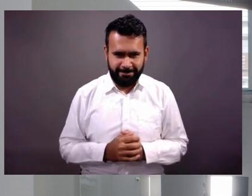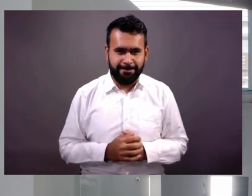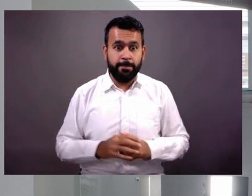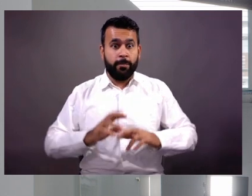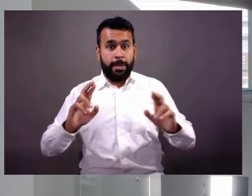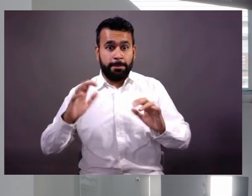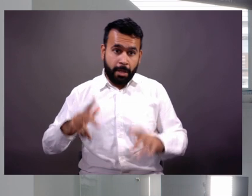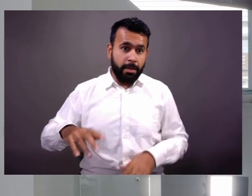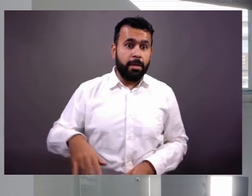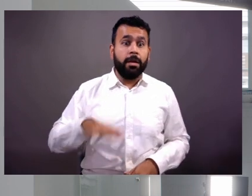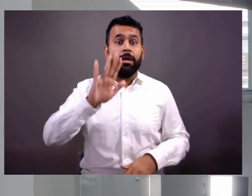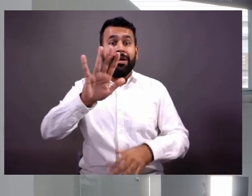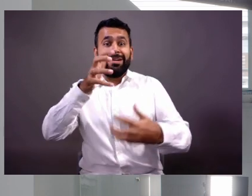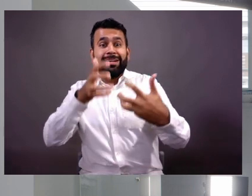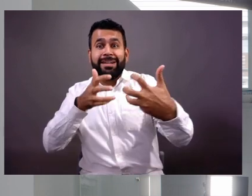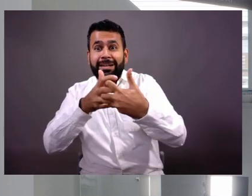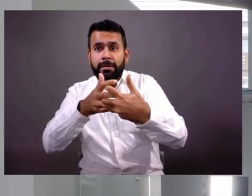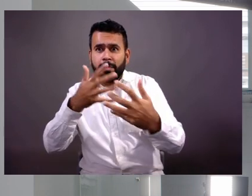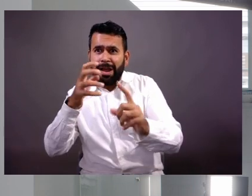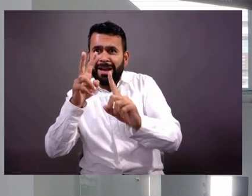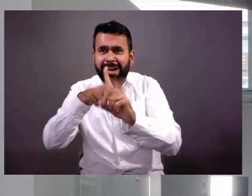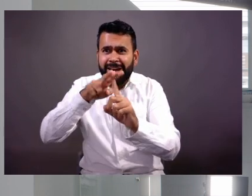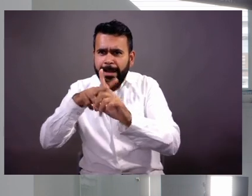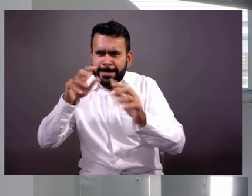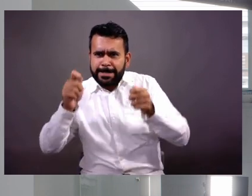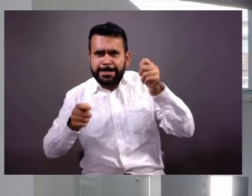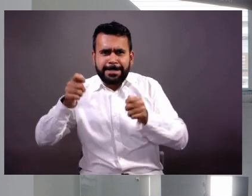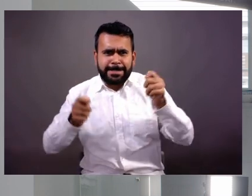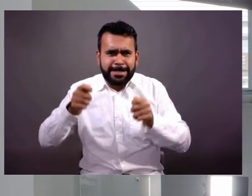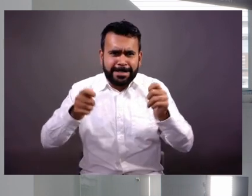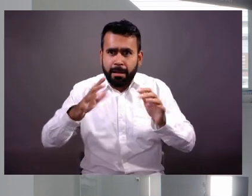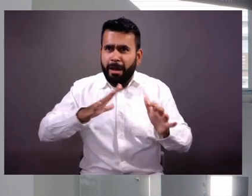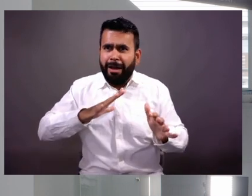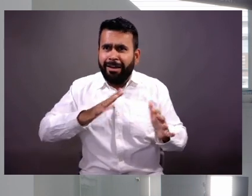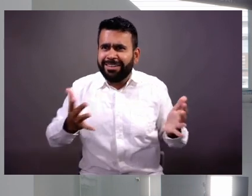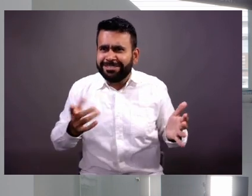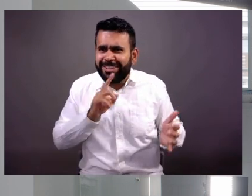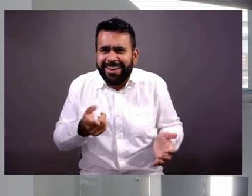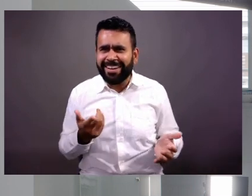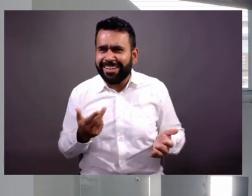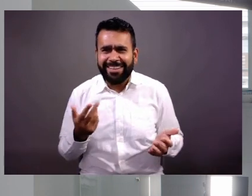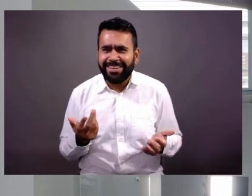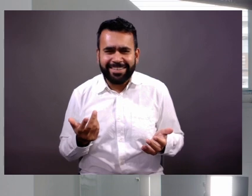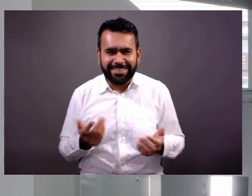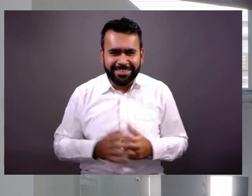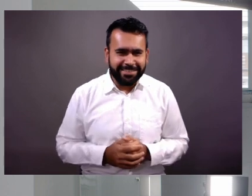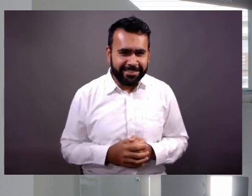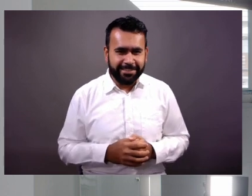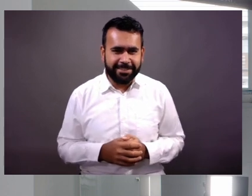move. So we're gonna start here and back, however your adaptation is like, you can apply it. And we're gonna pivot to this side,